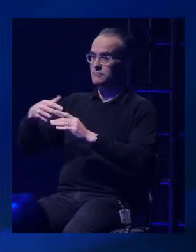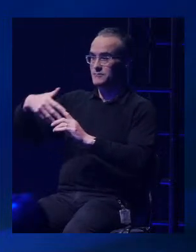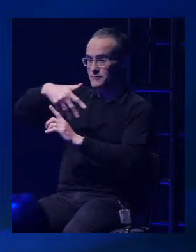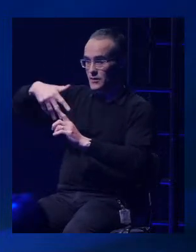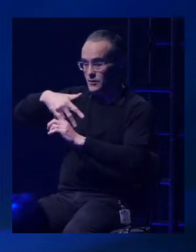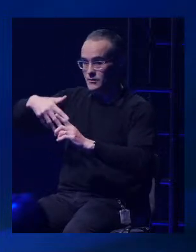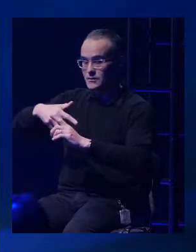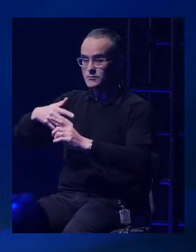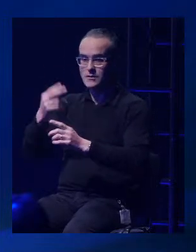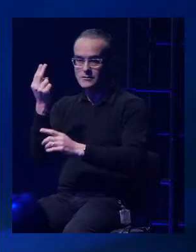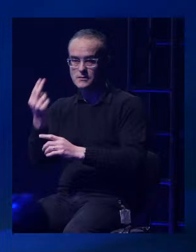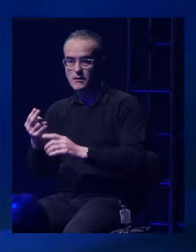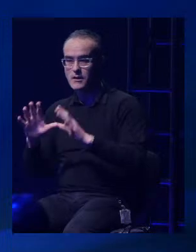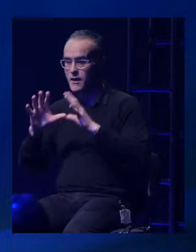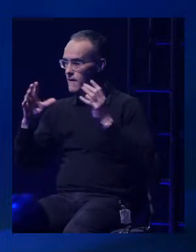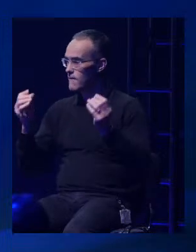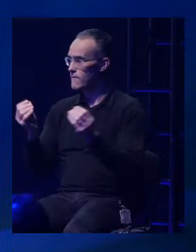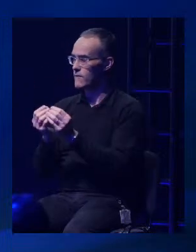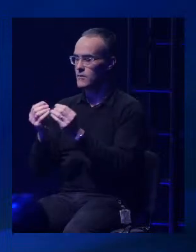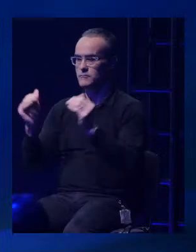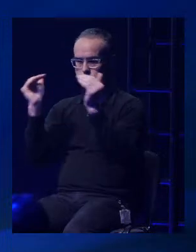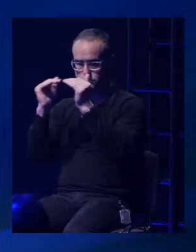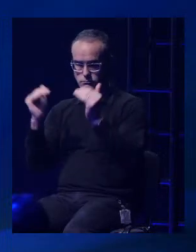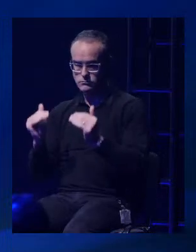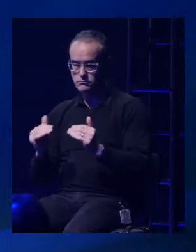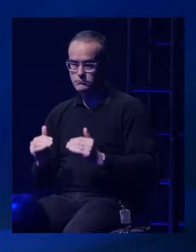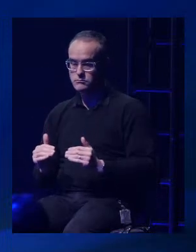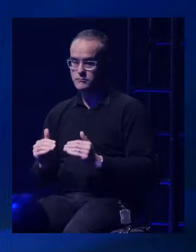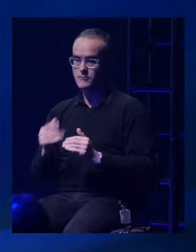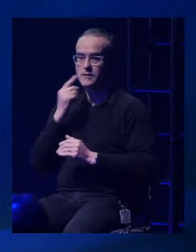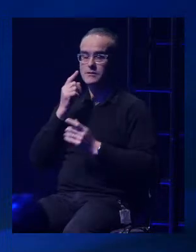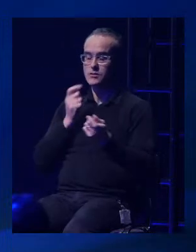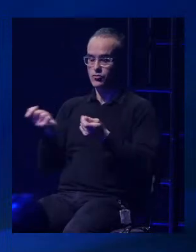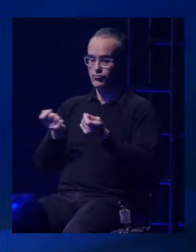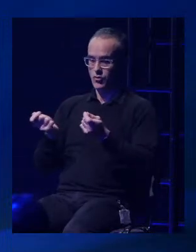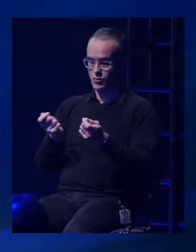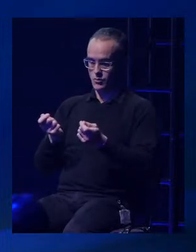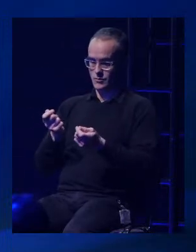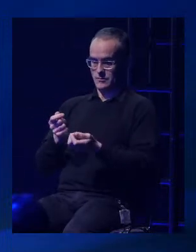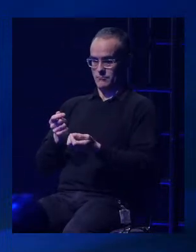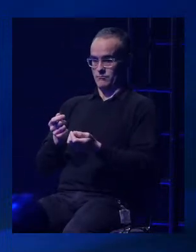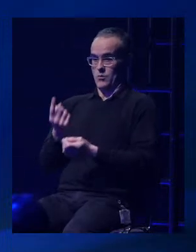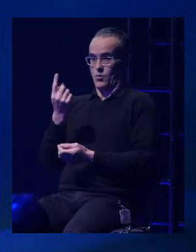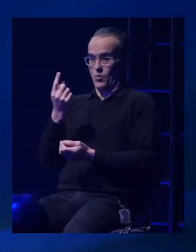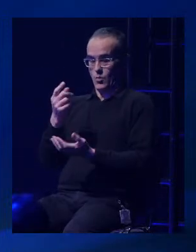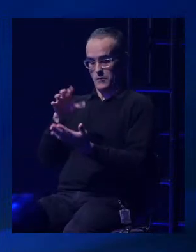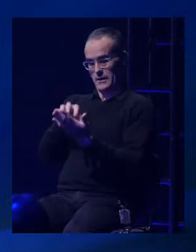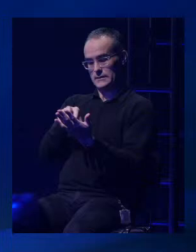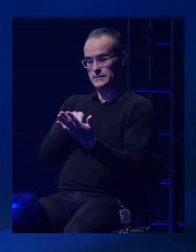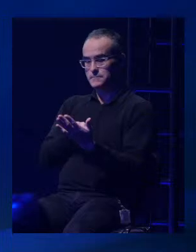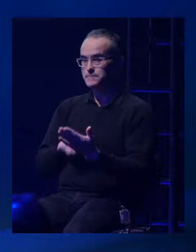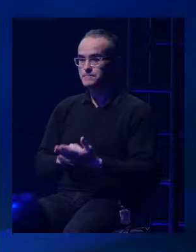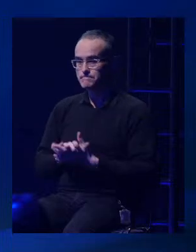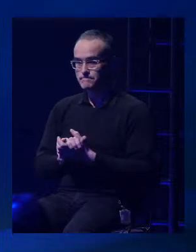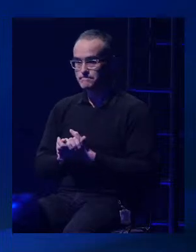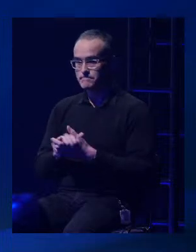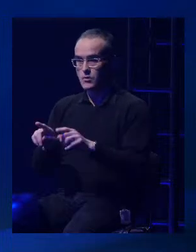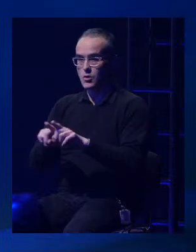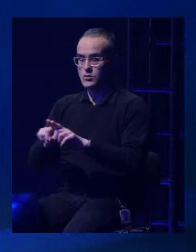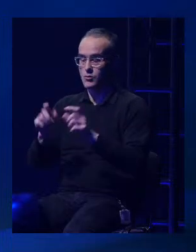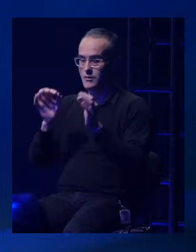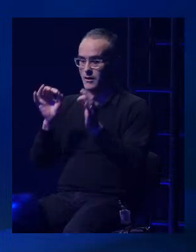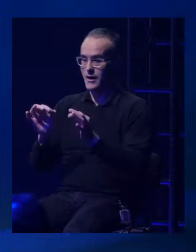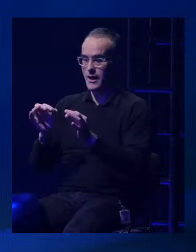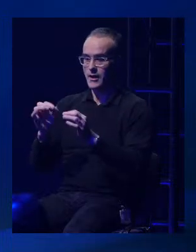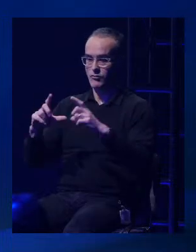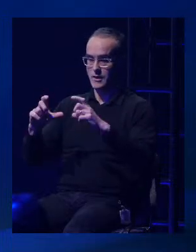can see exactly what they're supposed to, and it's easily controlled from a single point. You also need to share accurate images offset.